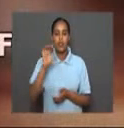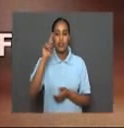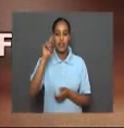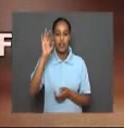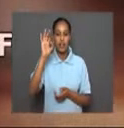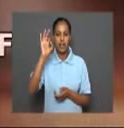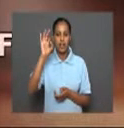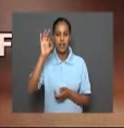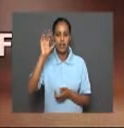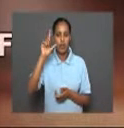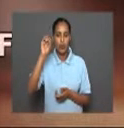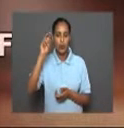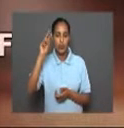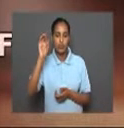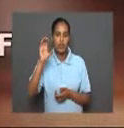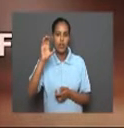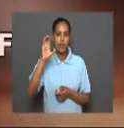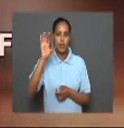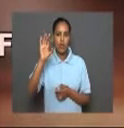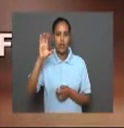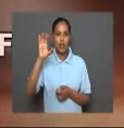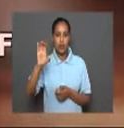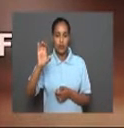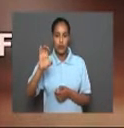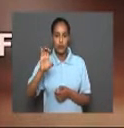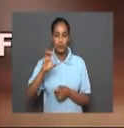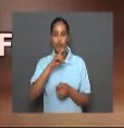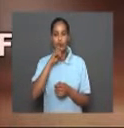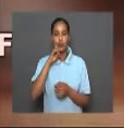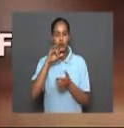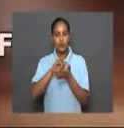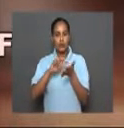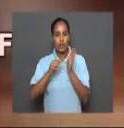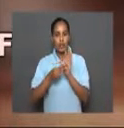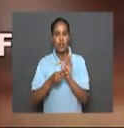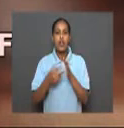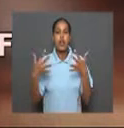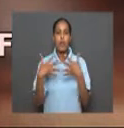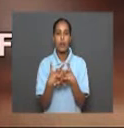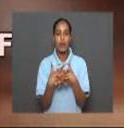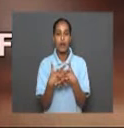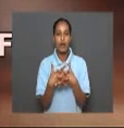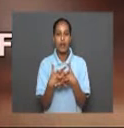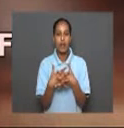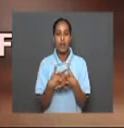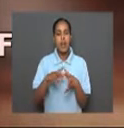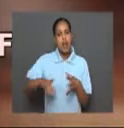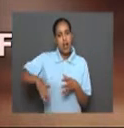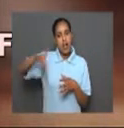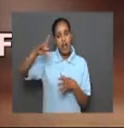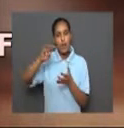Teflon is a fluorocarbon solid, which means that it is a compound of